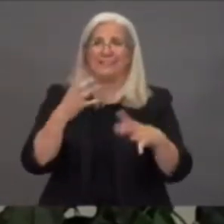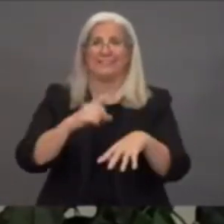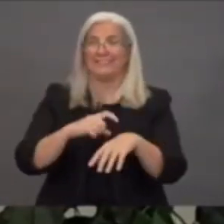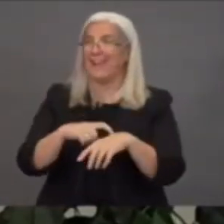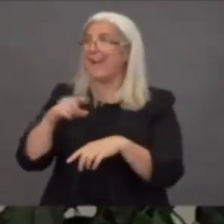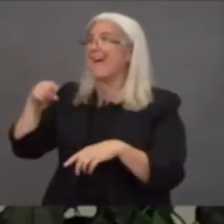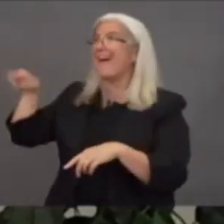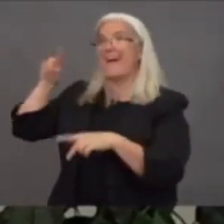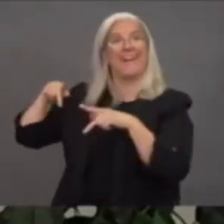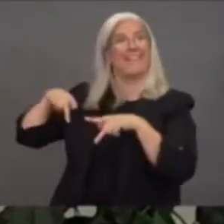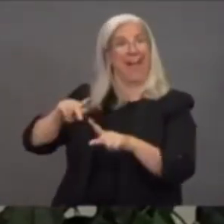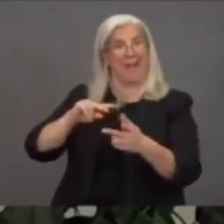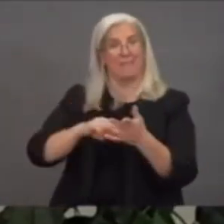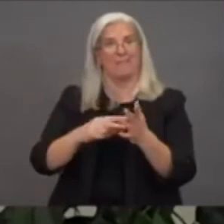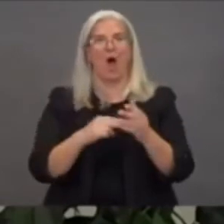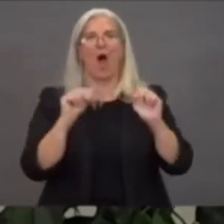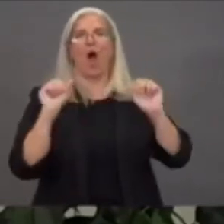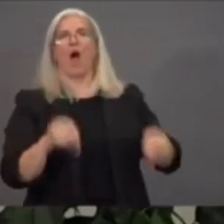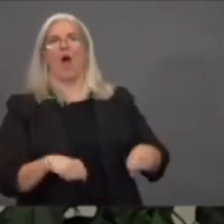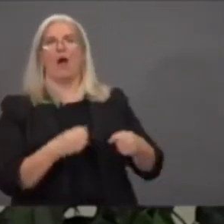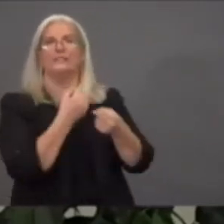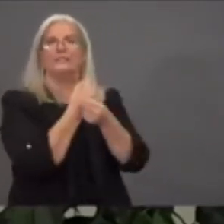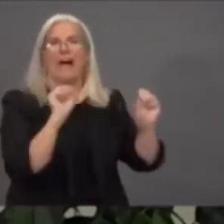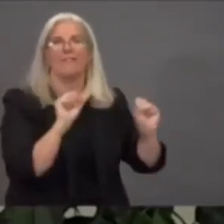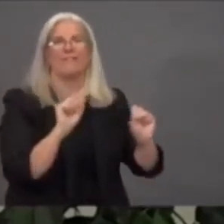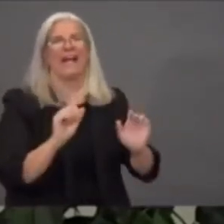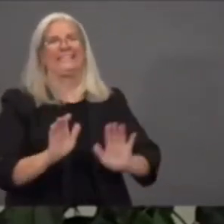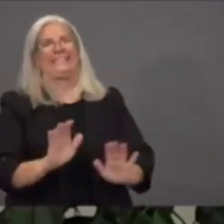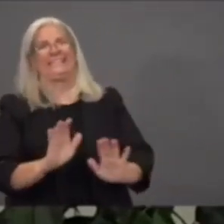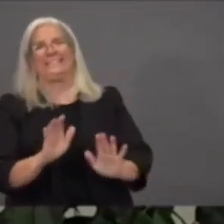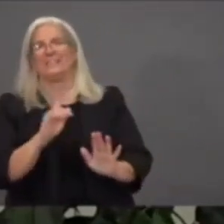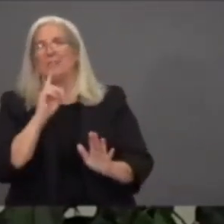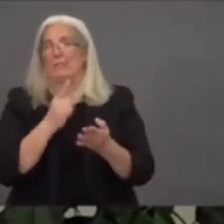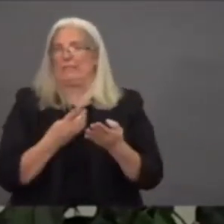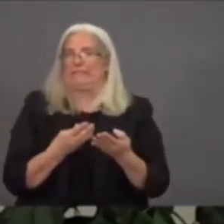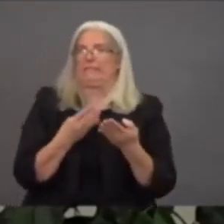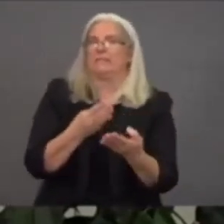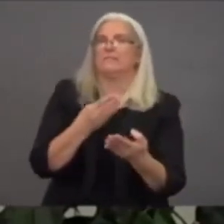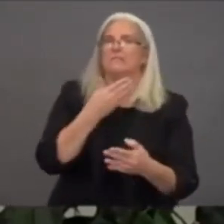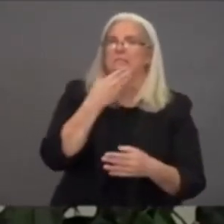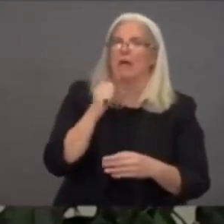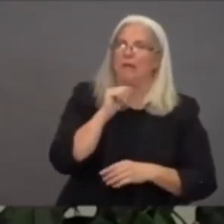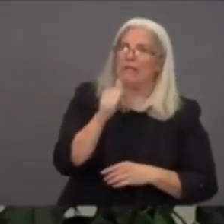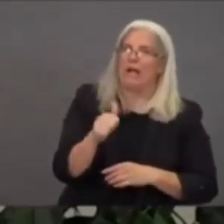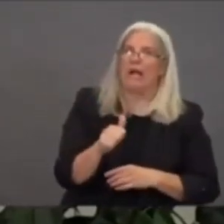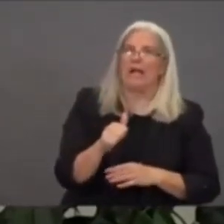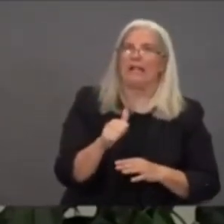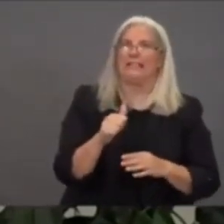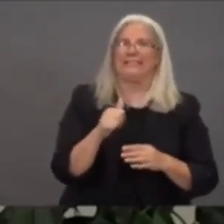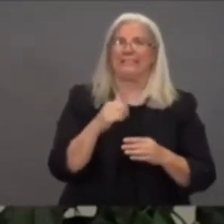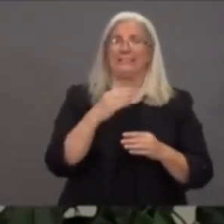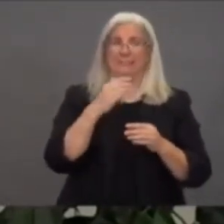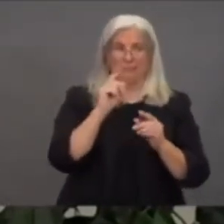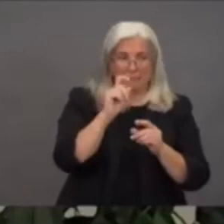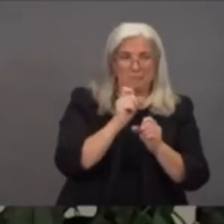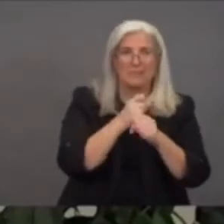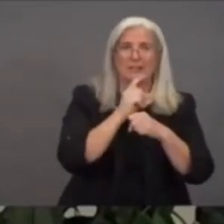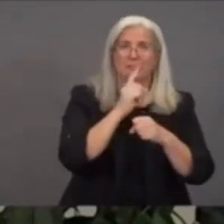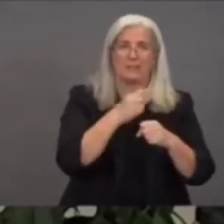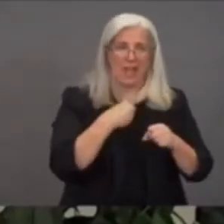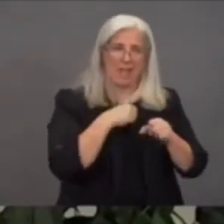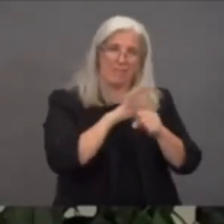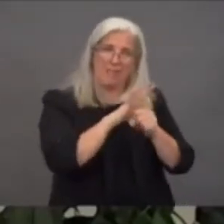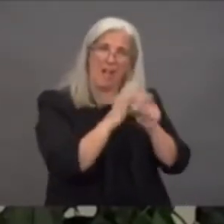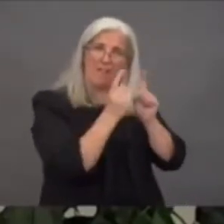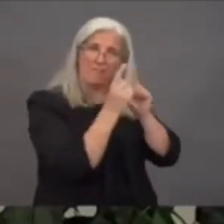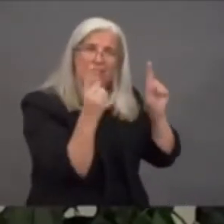safe. Or recommended. Or recommended, absolutely. And so you got to think about, is there enough distance between everyone? Is